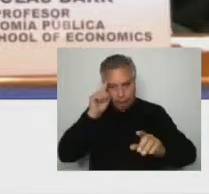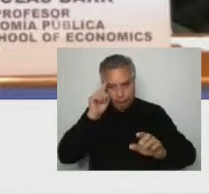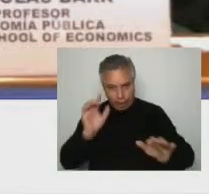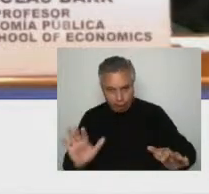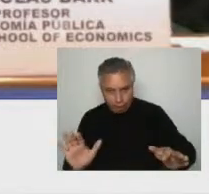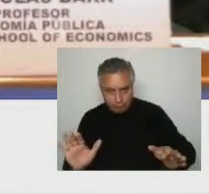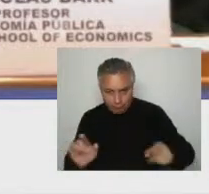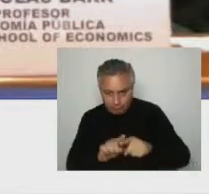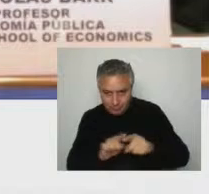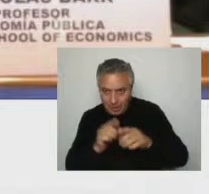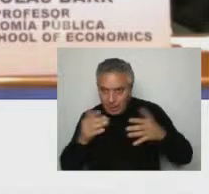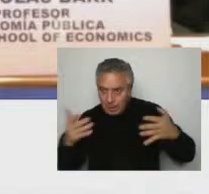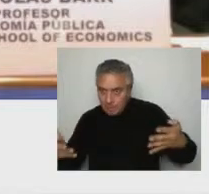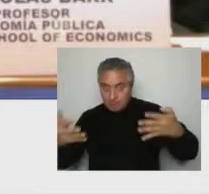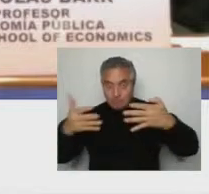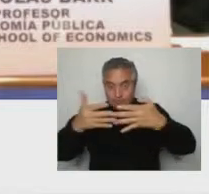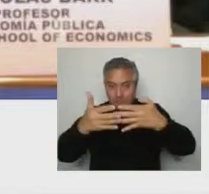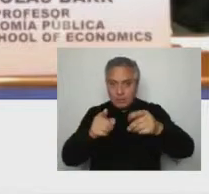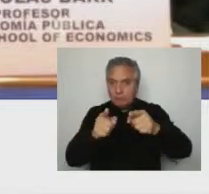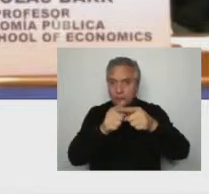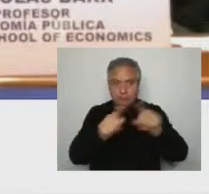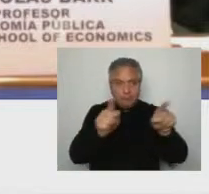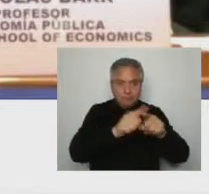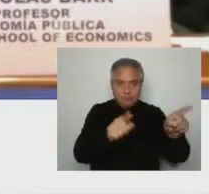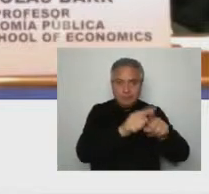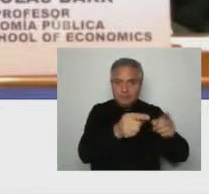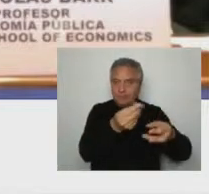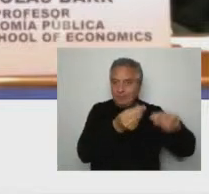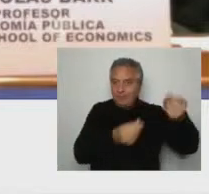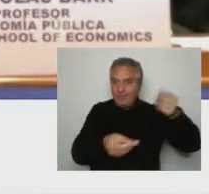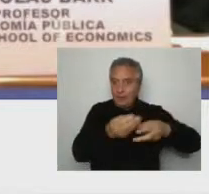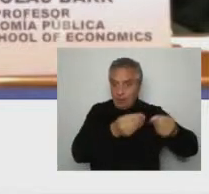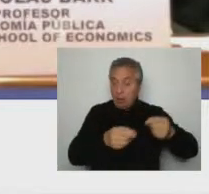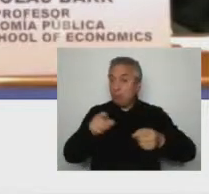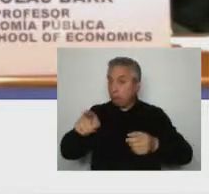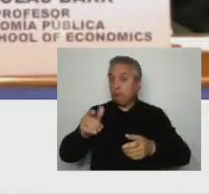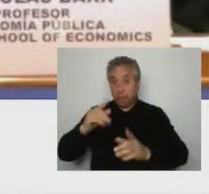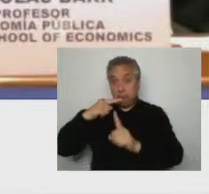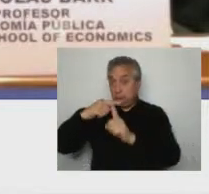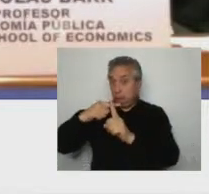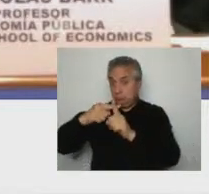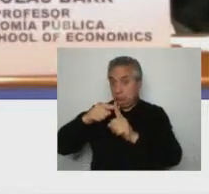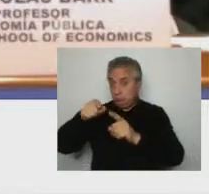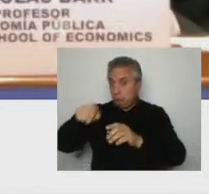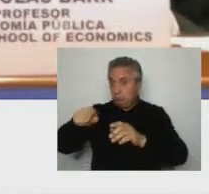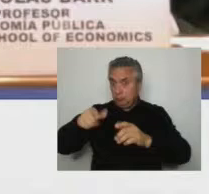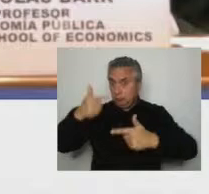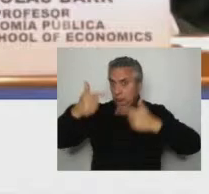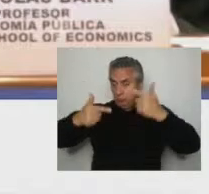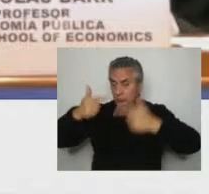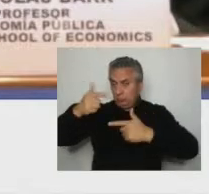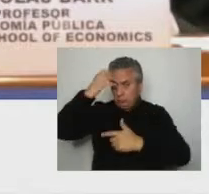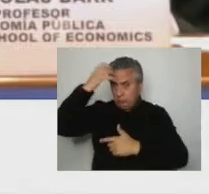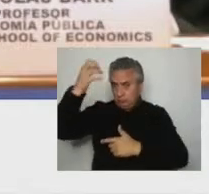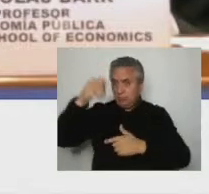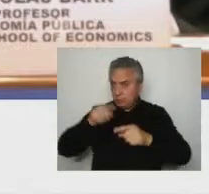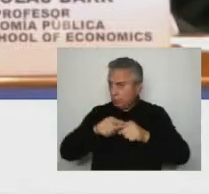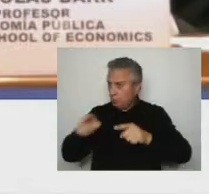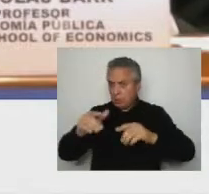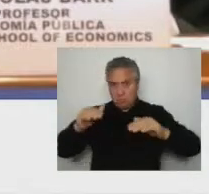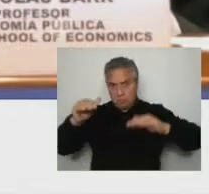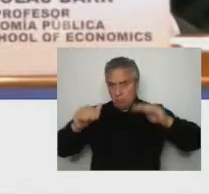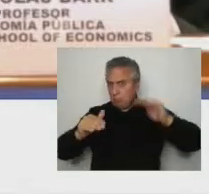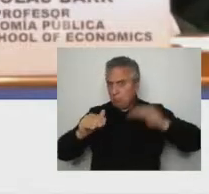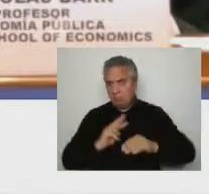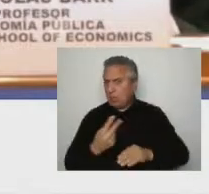good economics, they're good social policy in terms of adequacy, coverage, and gender equity, and they're good politics because they're